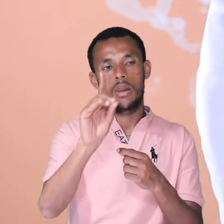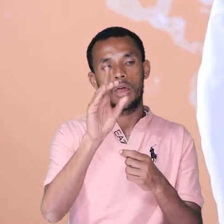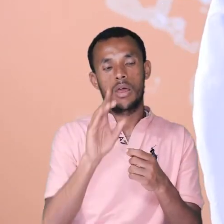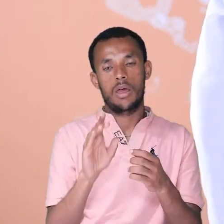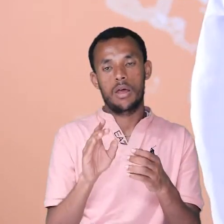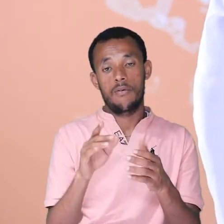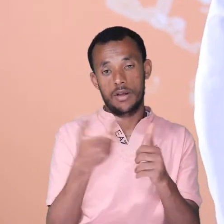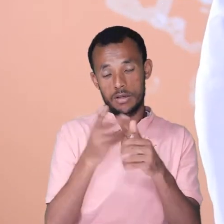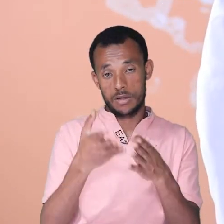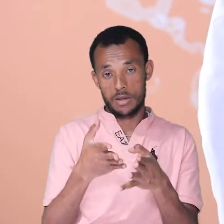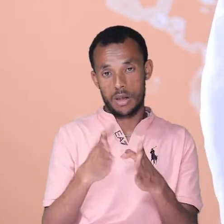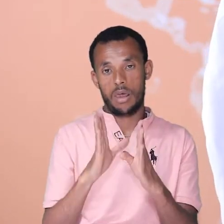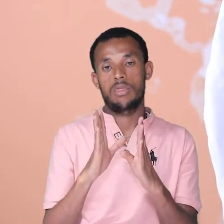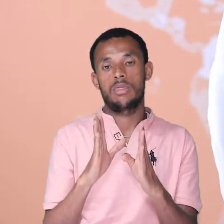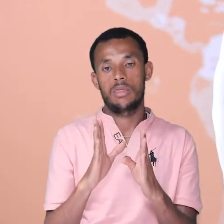let's